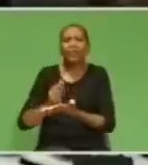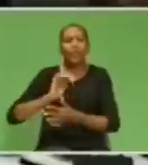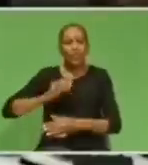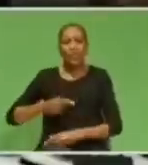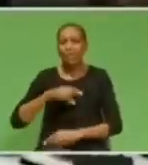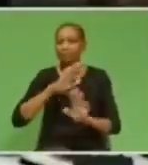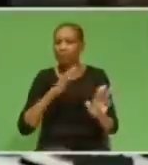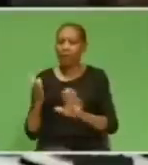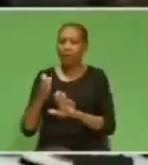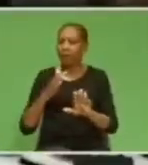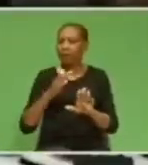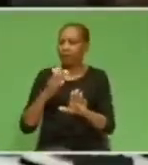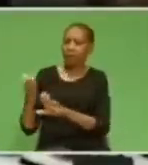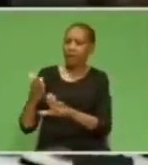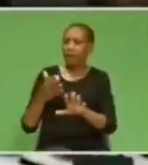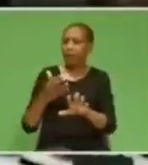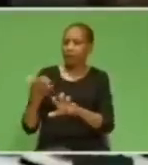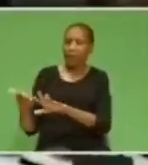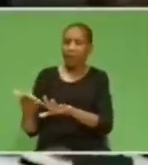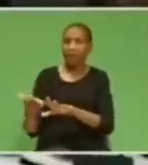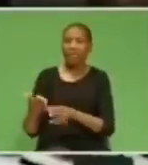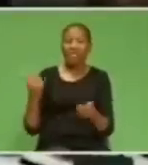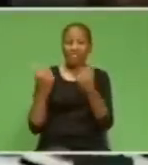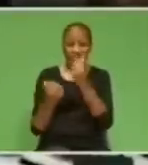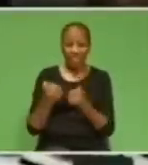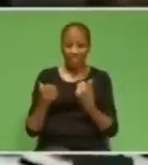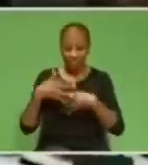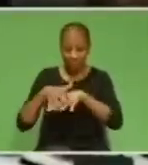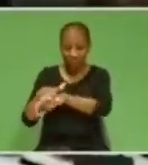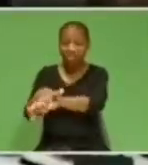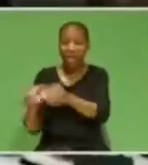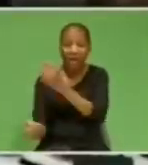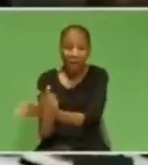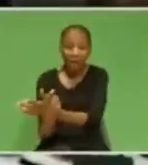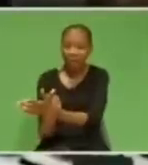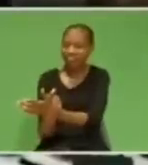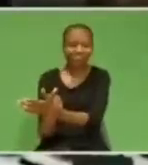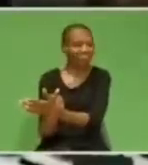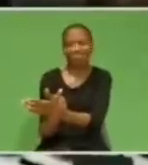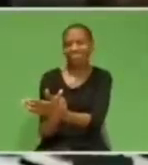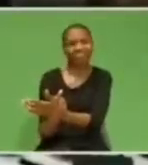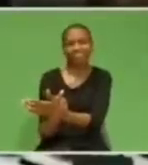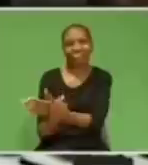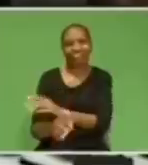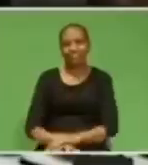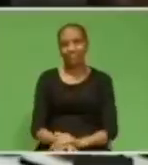They will never, ever get justice.